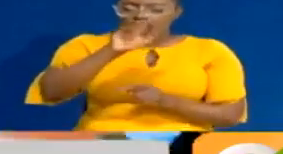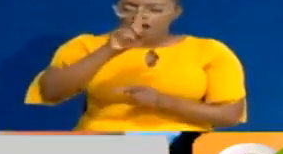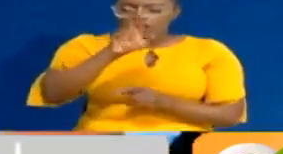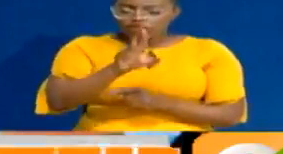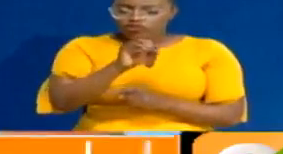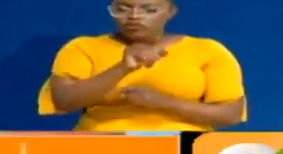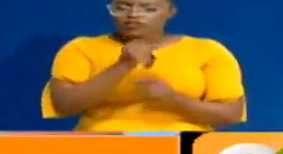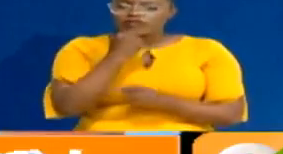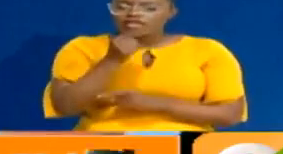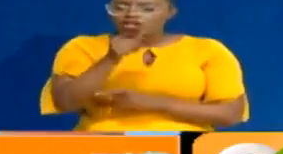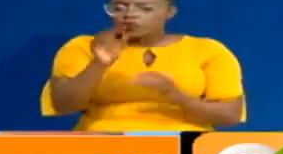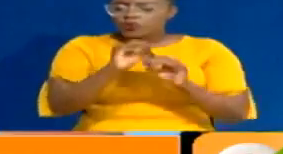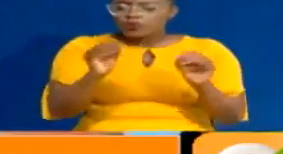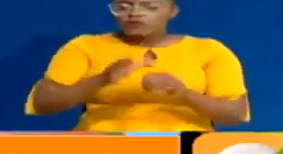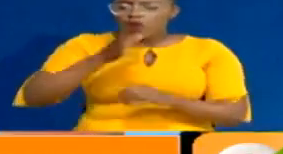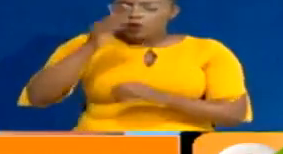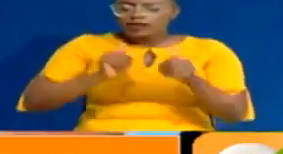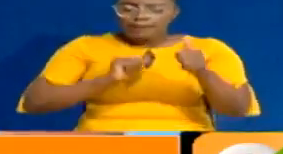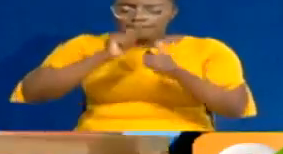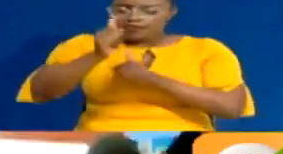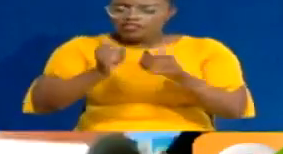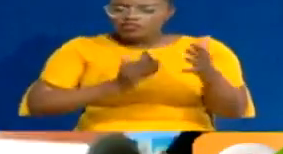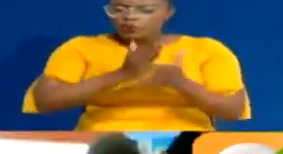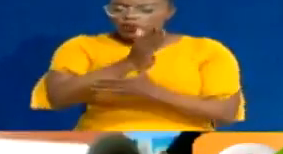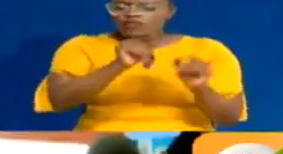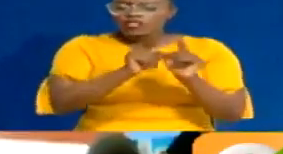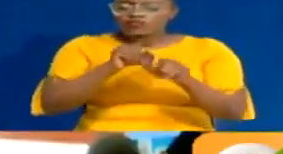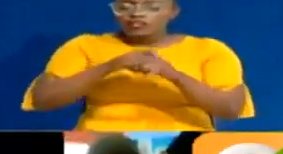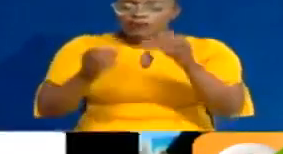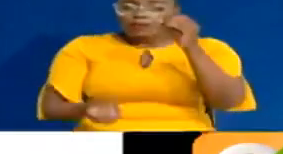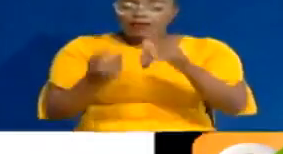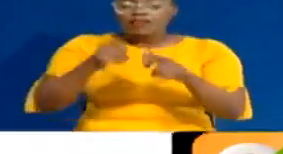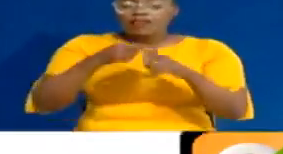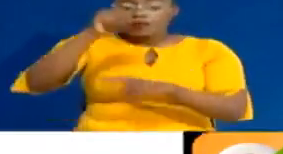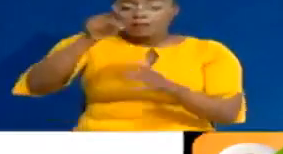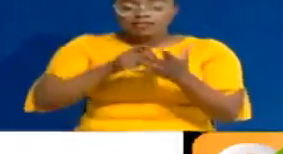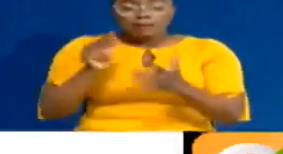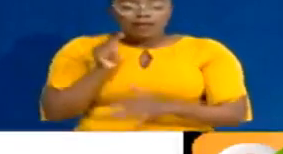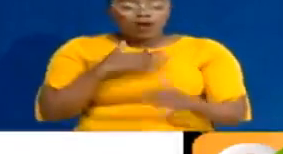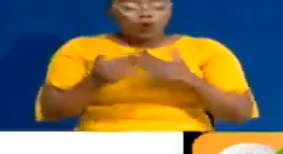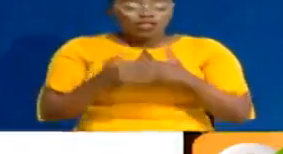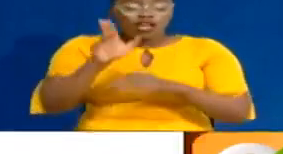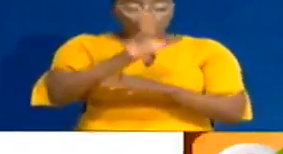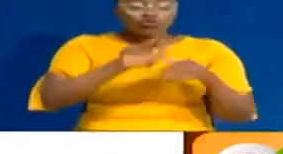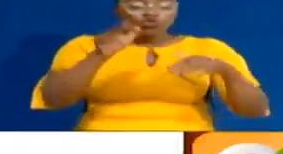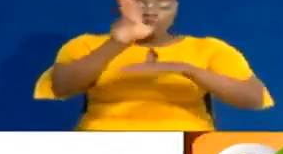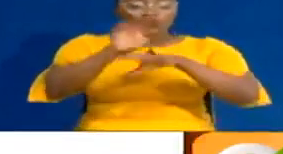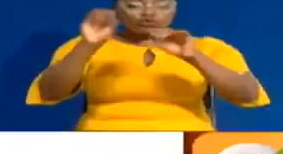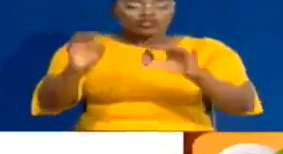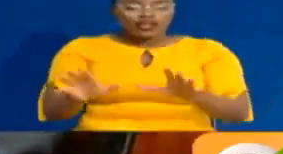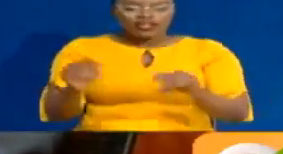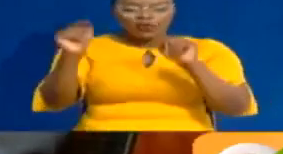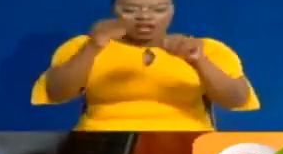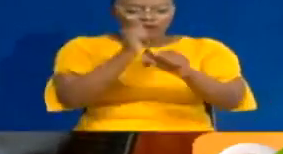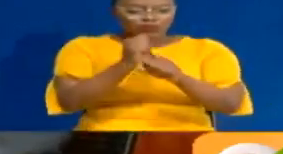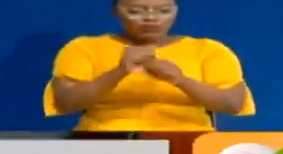Why is hydro not telling you that our water is passing and energy is being produced and you still have to pay us whether you consume it or not? When you're coming to do